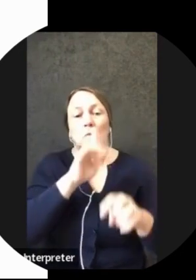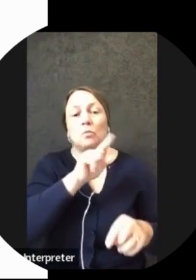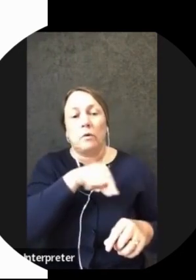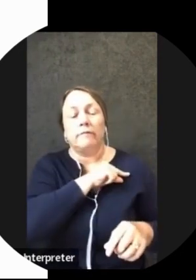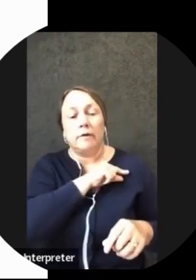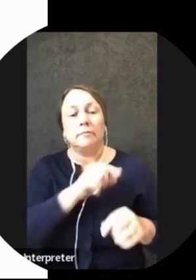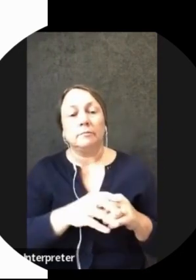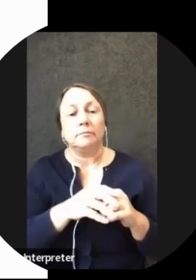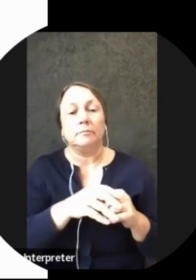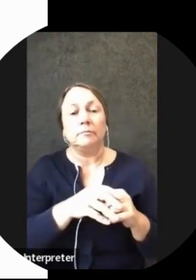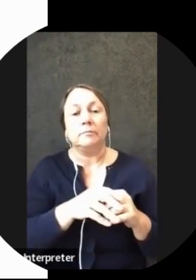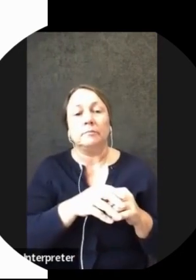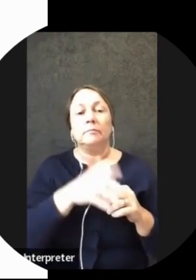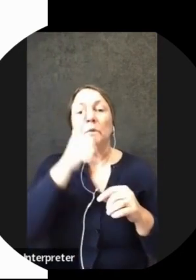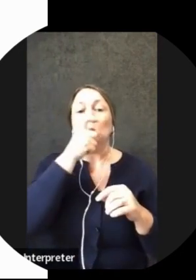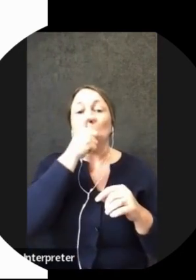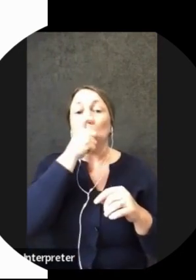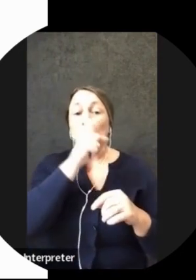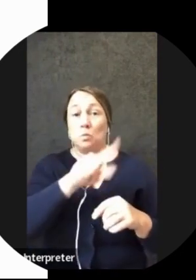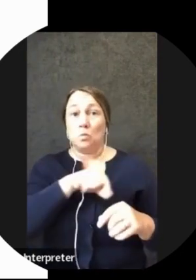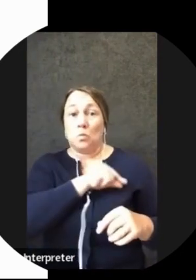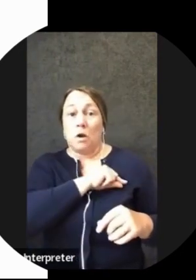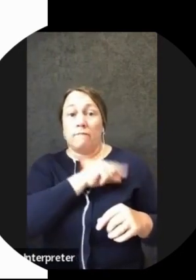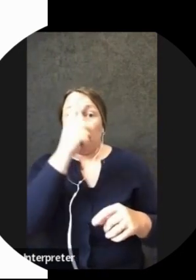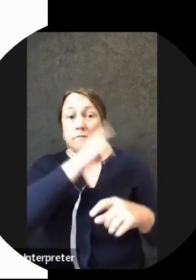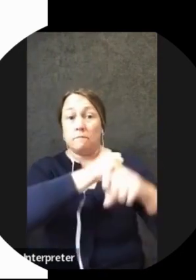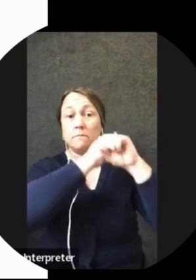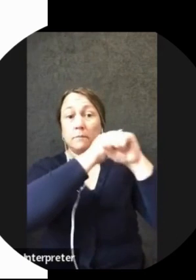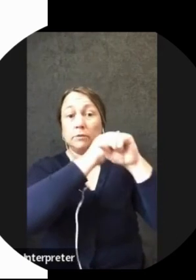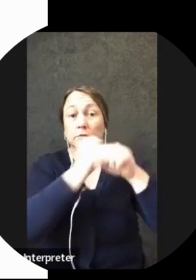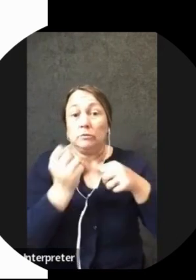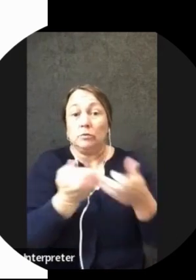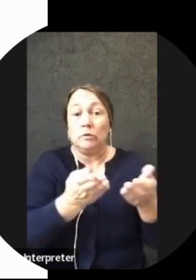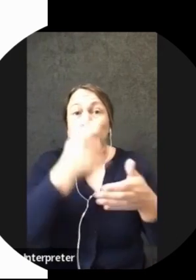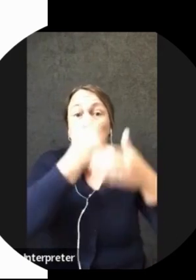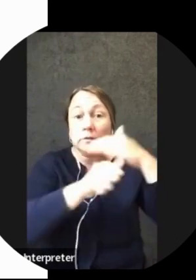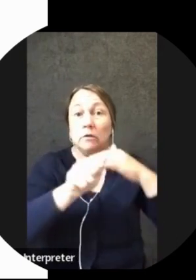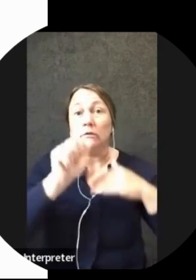Who qualifies for protections and services under Section 504?